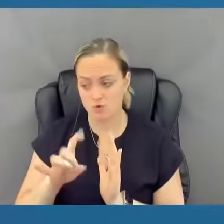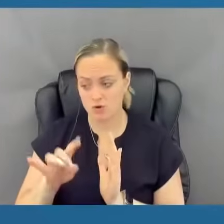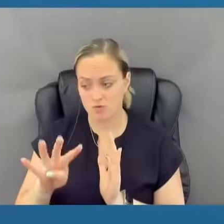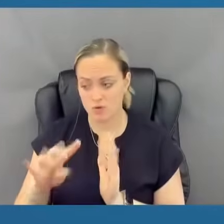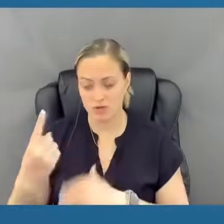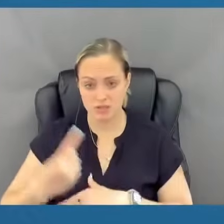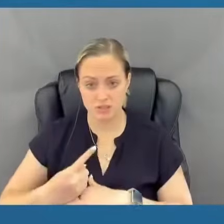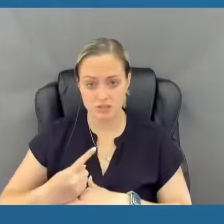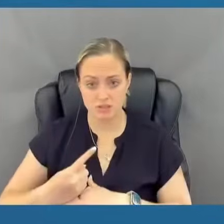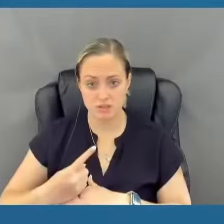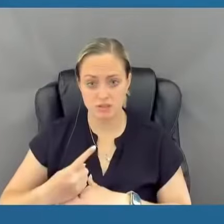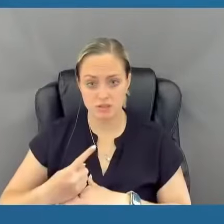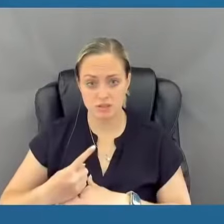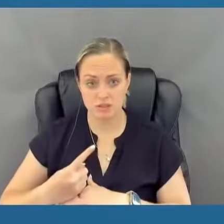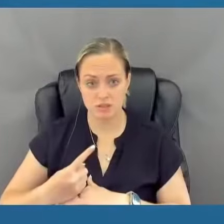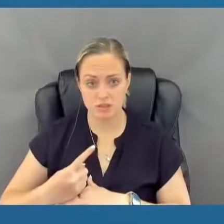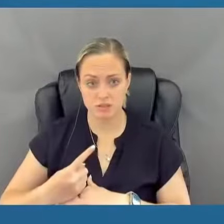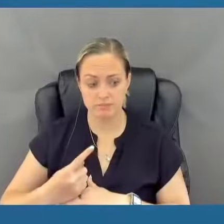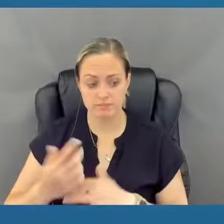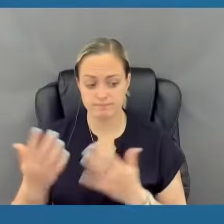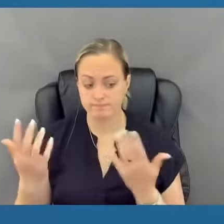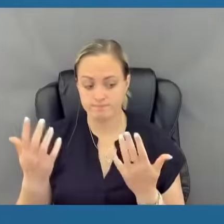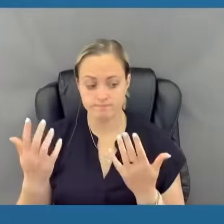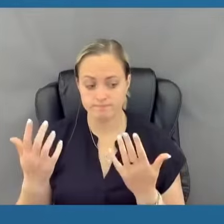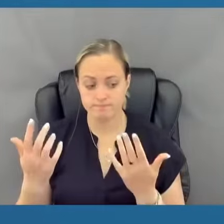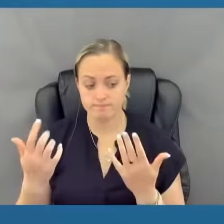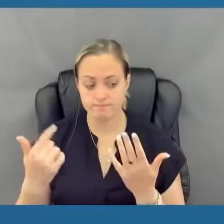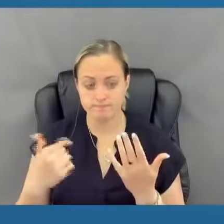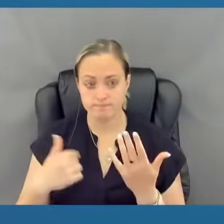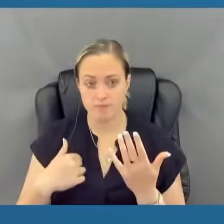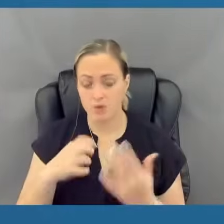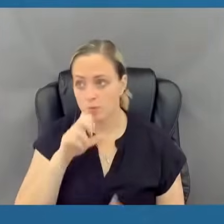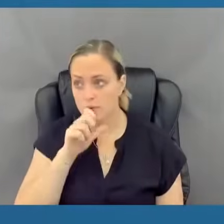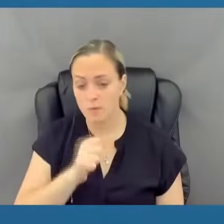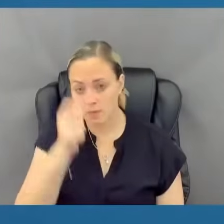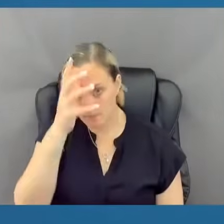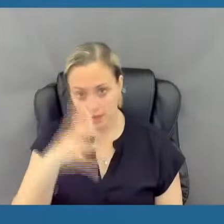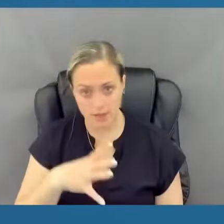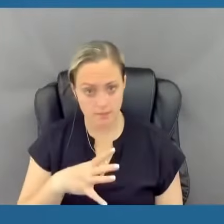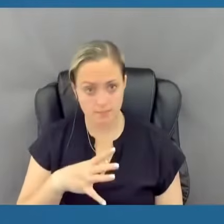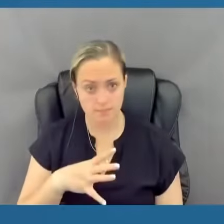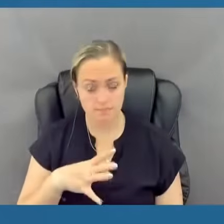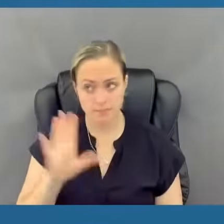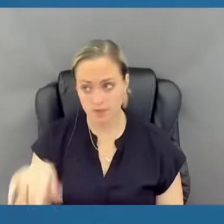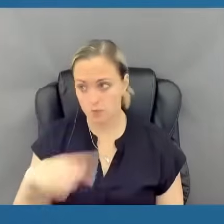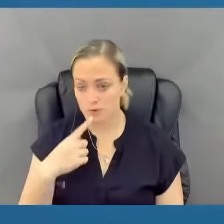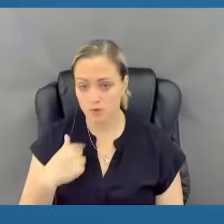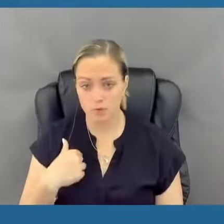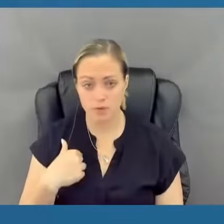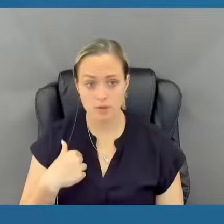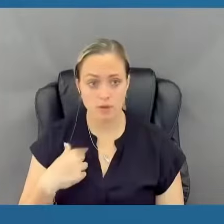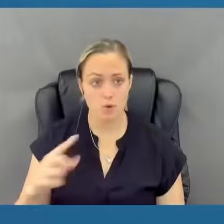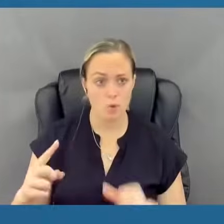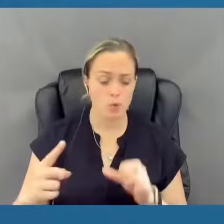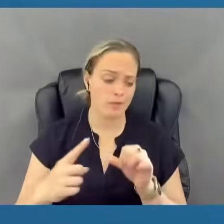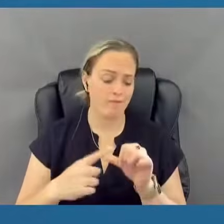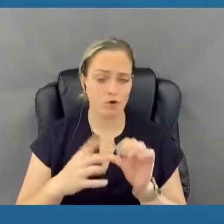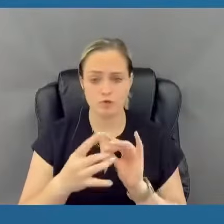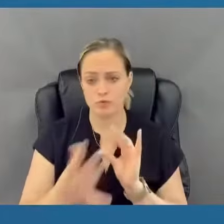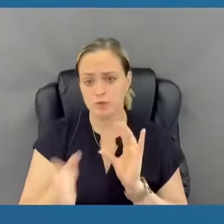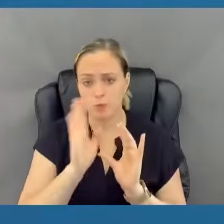days, because I, being an old man, that's what they said, I would be the first to be